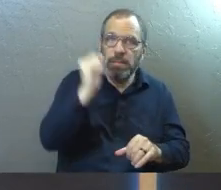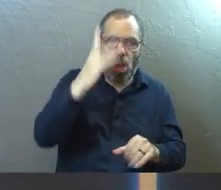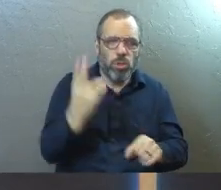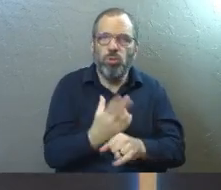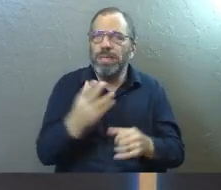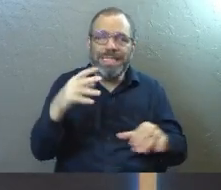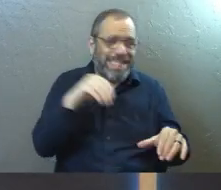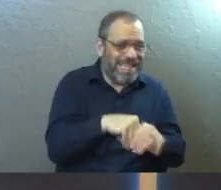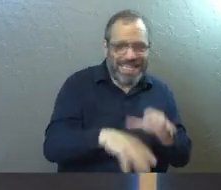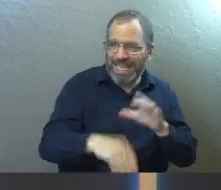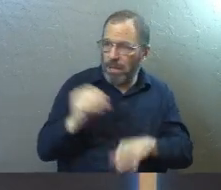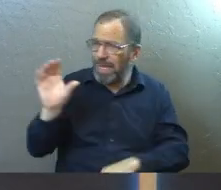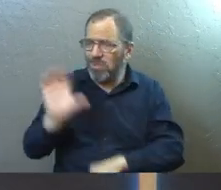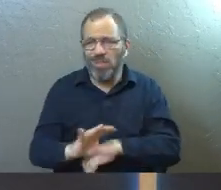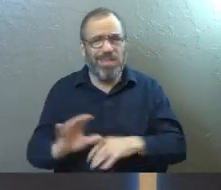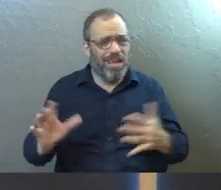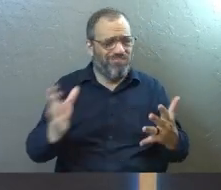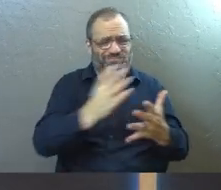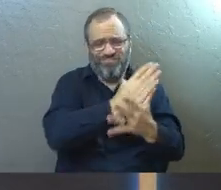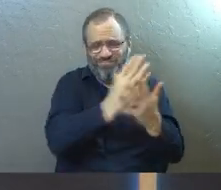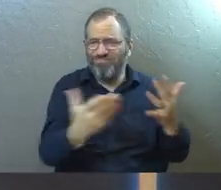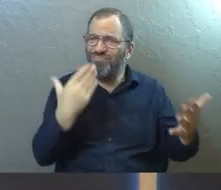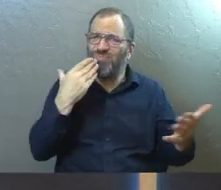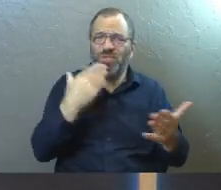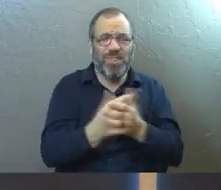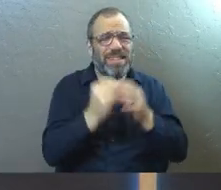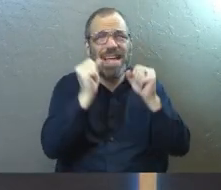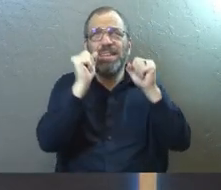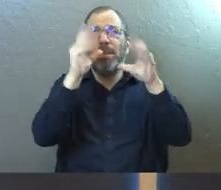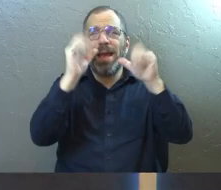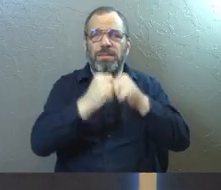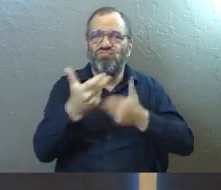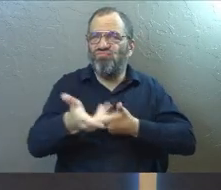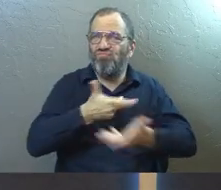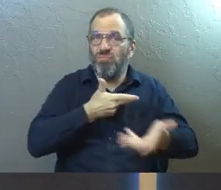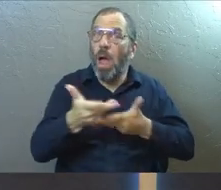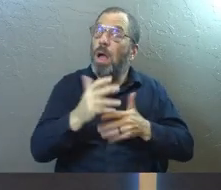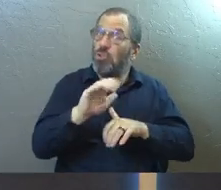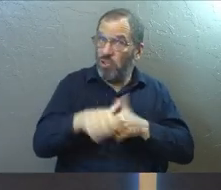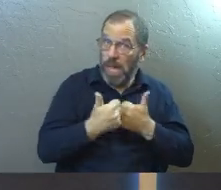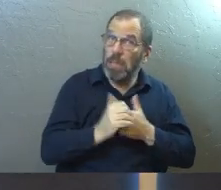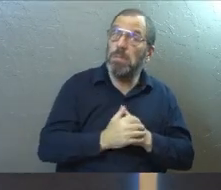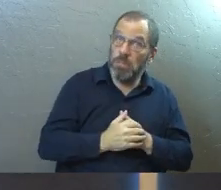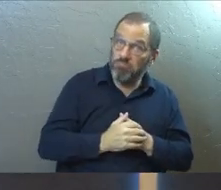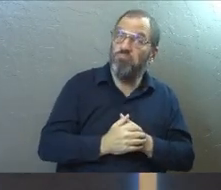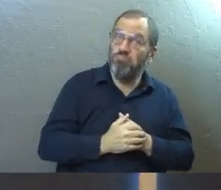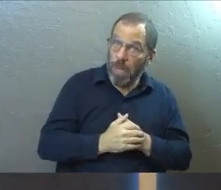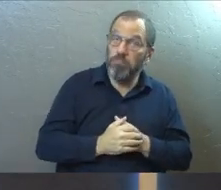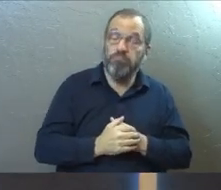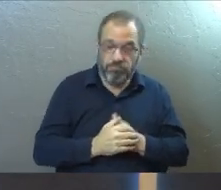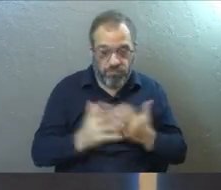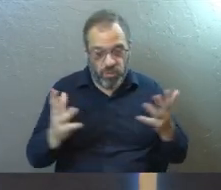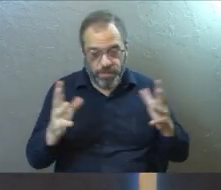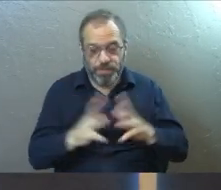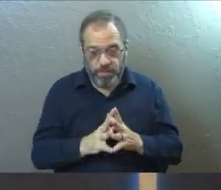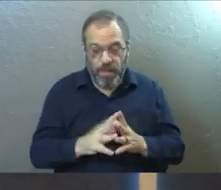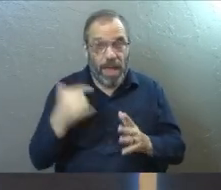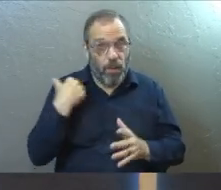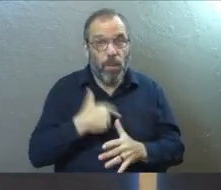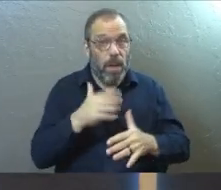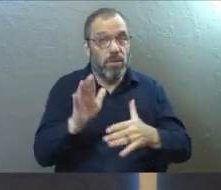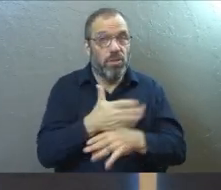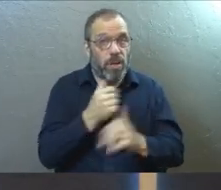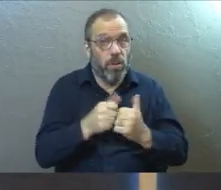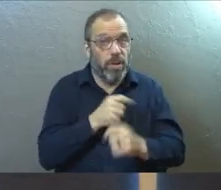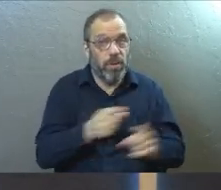God in and outside of the church, just all kinds of good stuff and some amazing conversation, some challenging conversation in the best way possible that we really want to